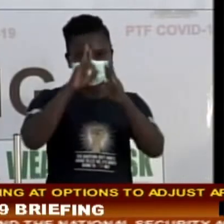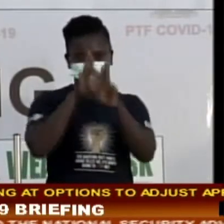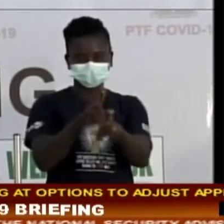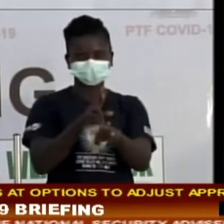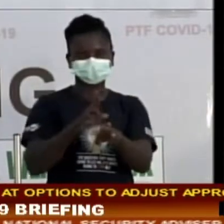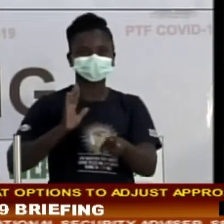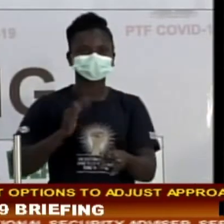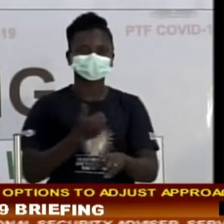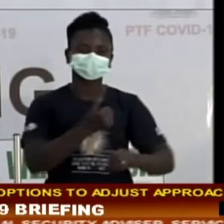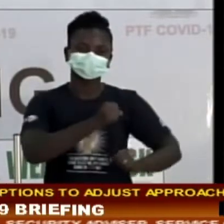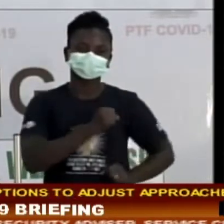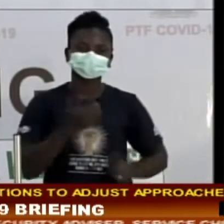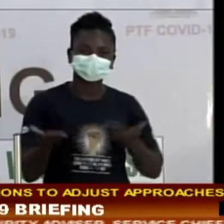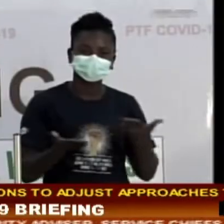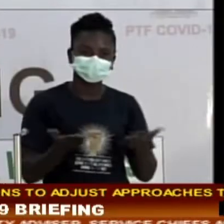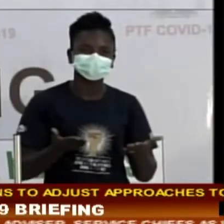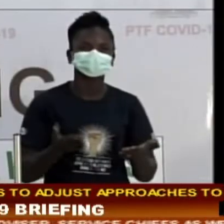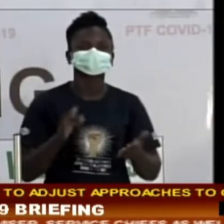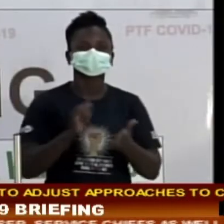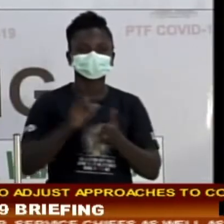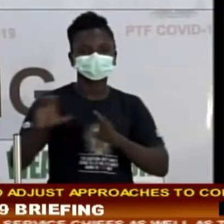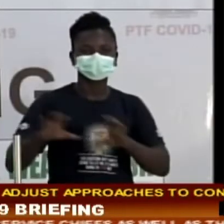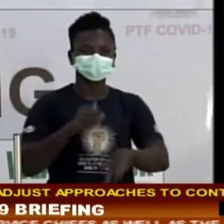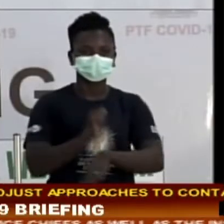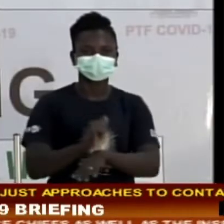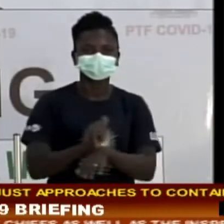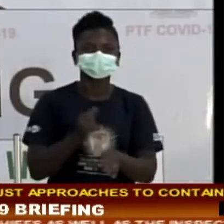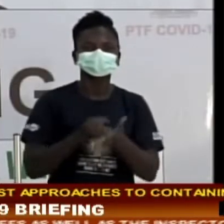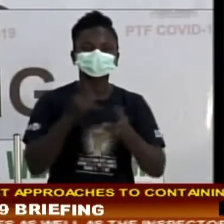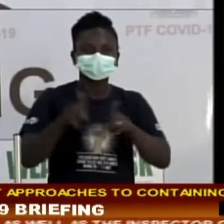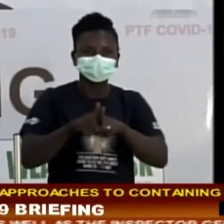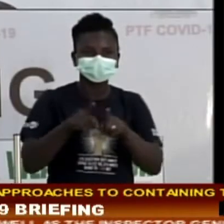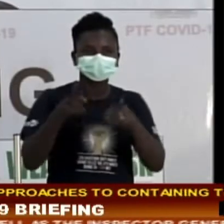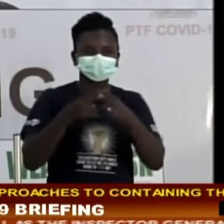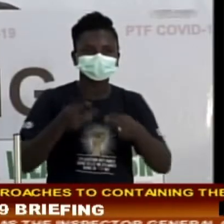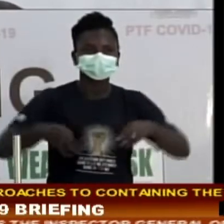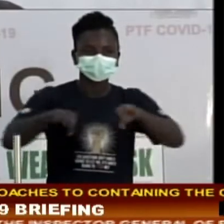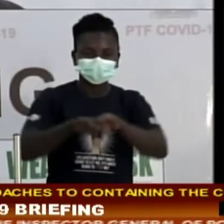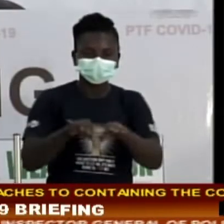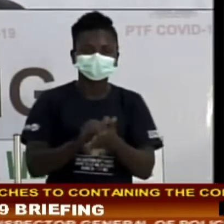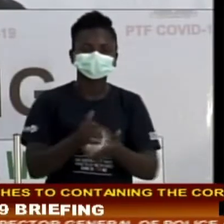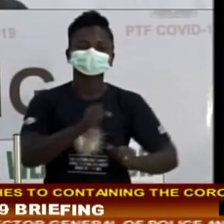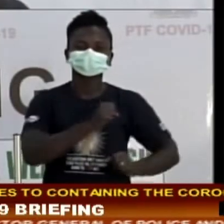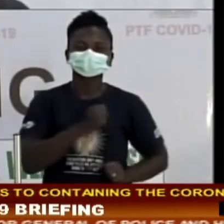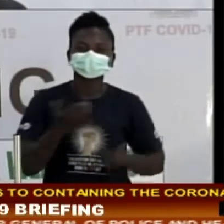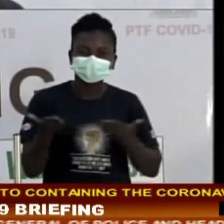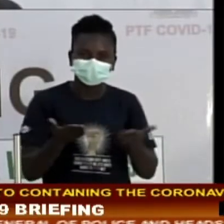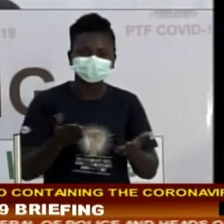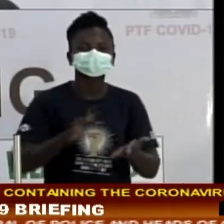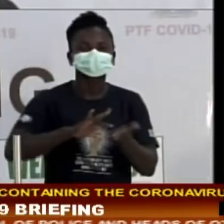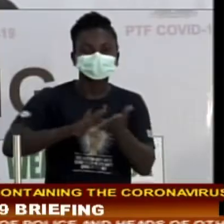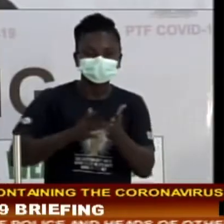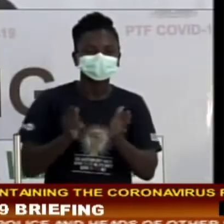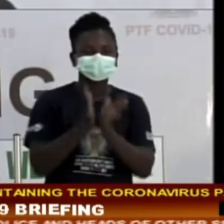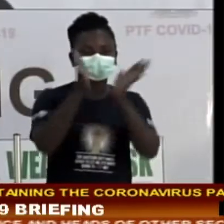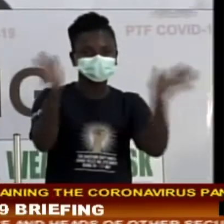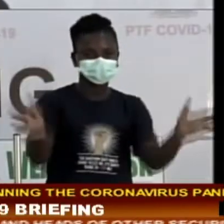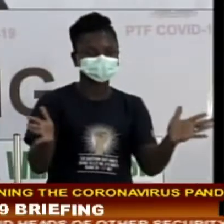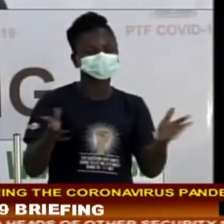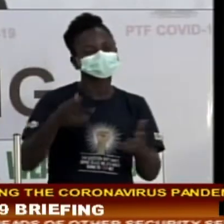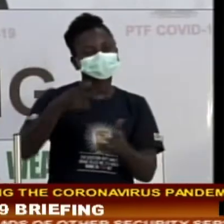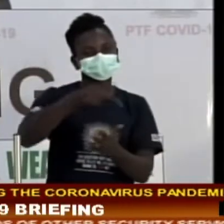our security services that are doing their job it is also very important that Security Services treat the general public with